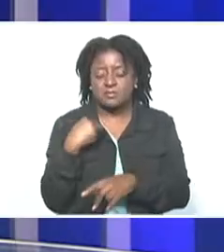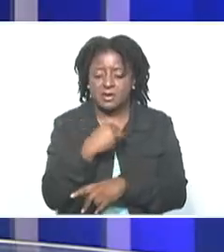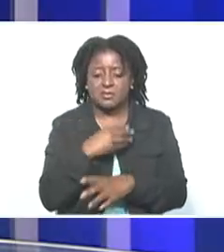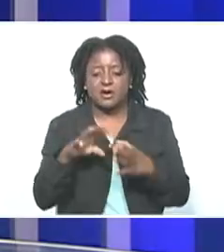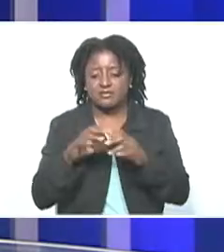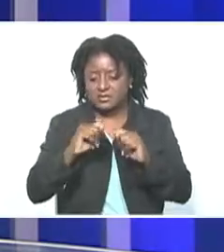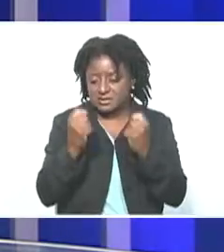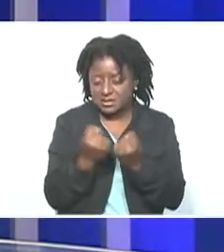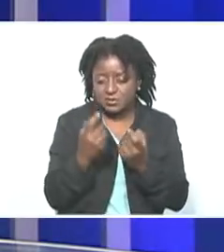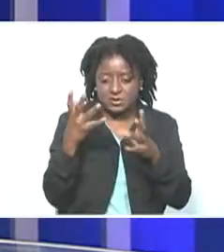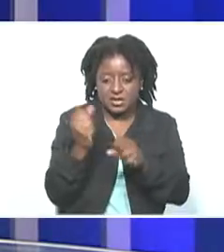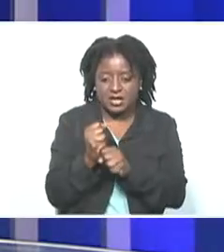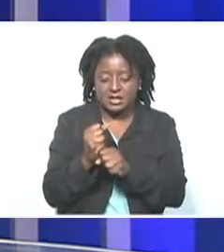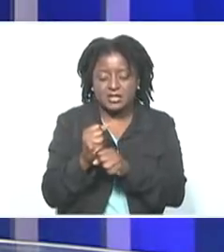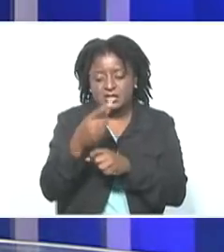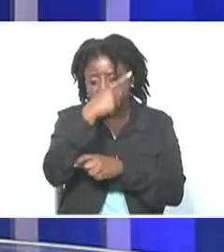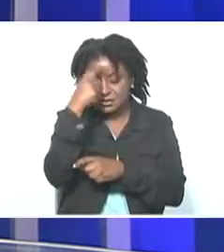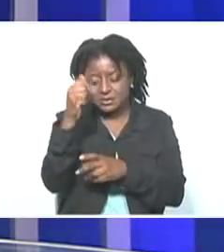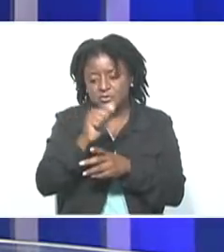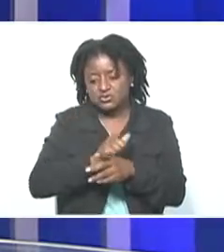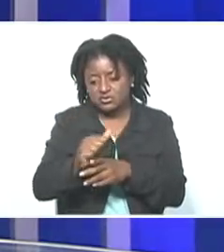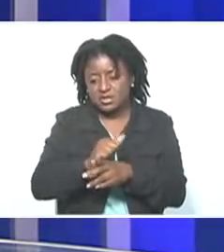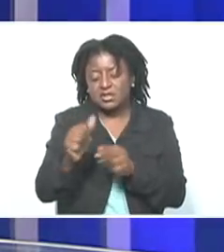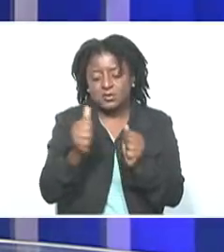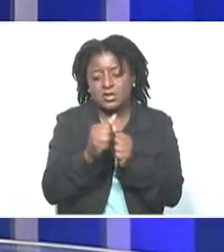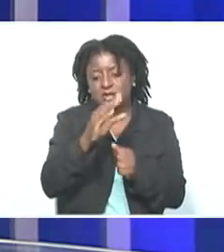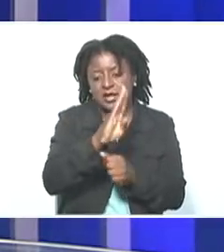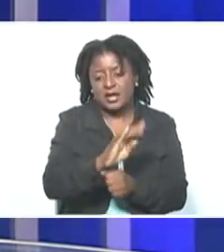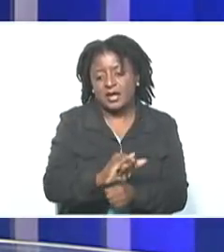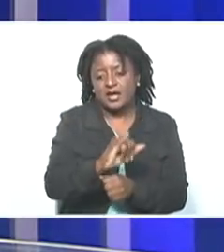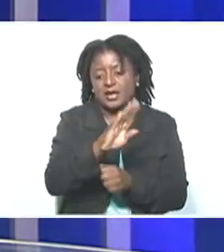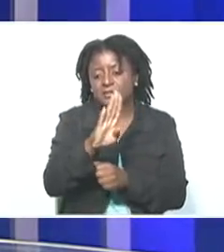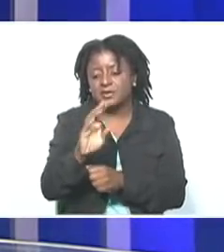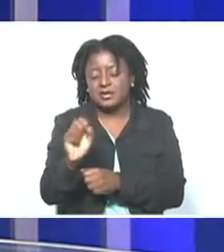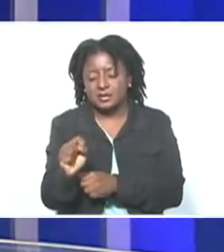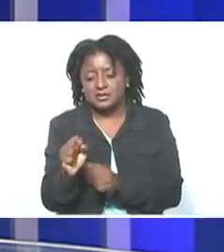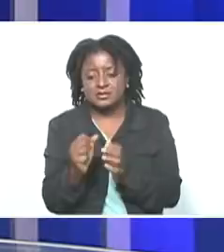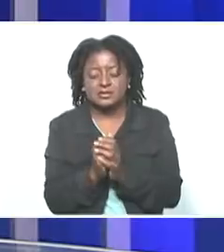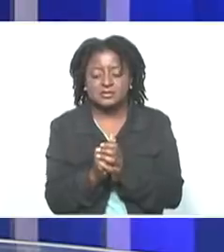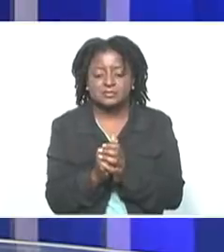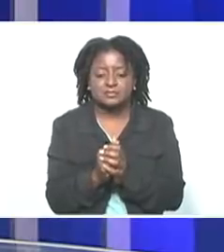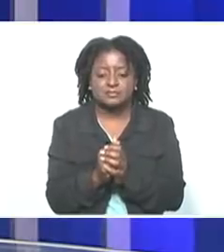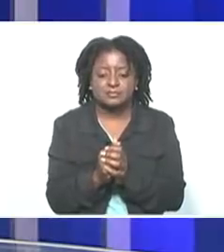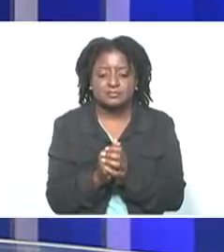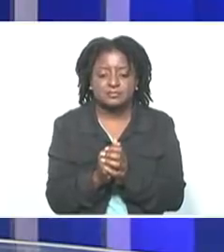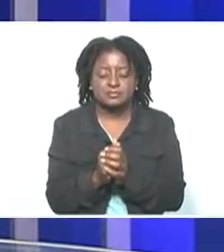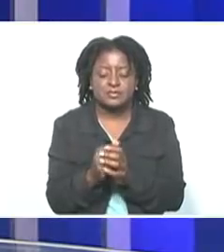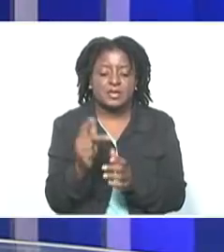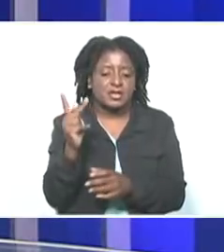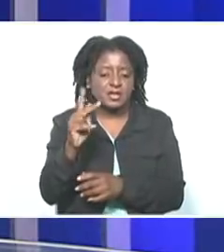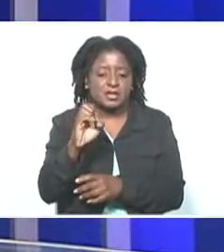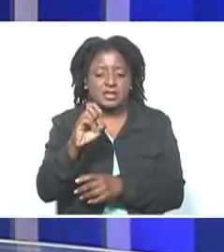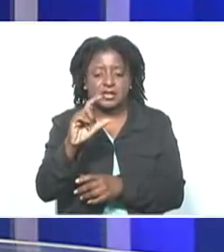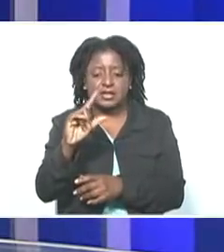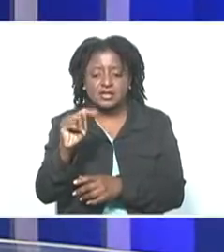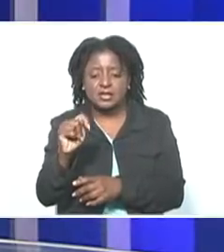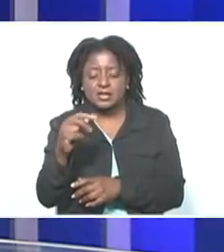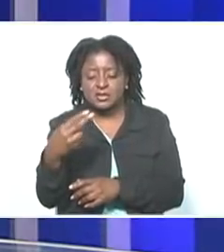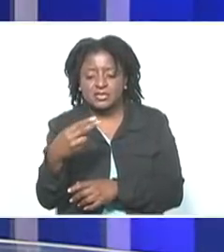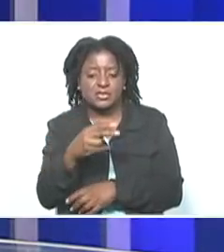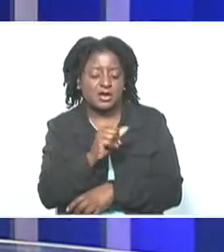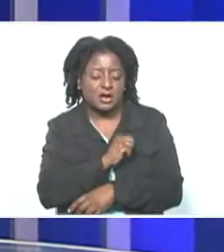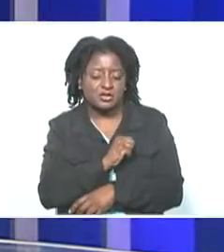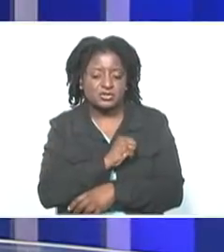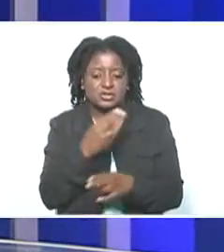IBS. More than 1,000 high school students participated in this year's program. Well, Keith Archer, a name synonymous with